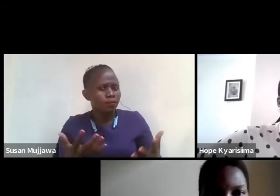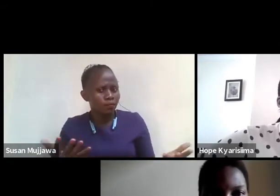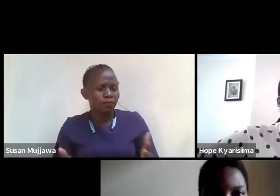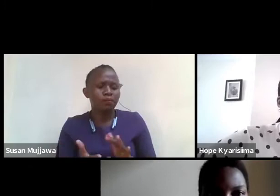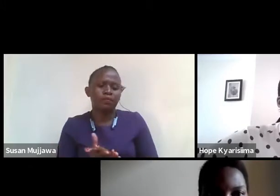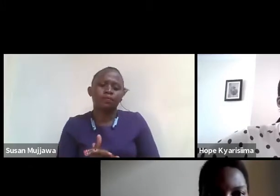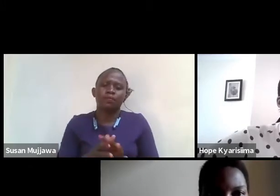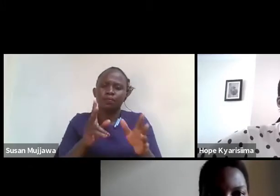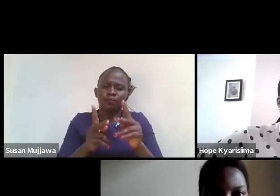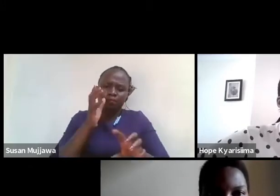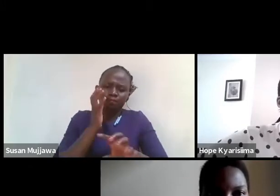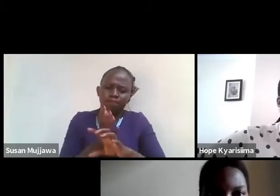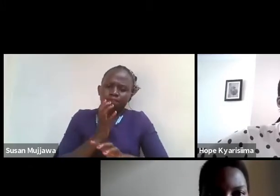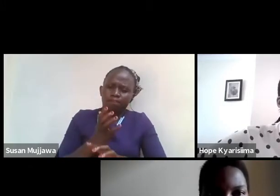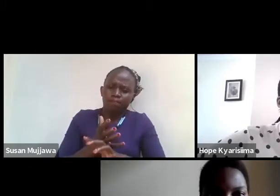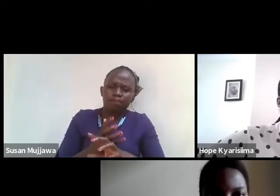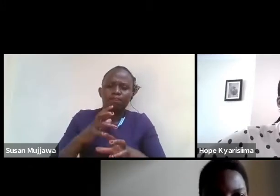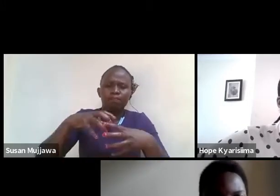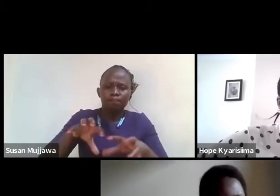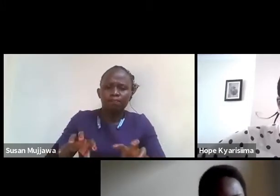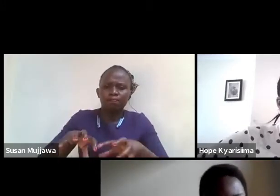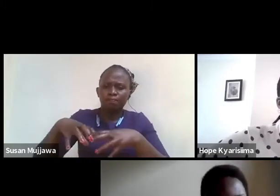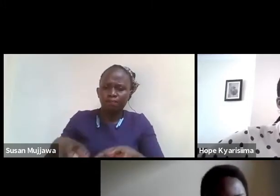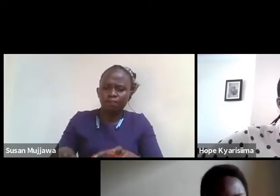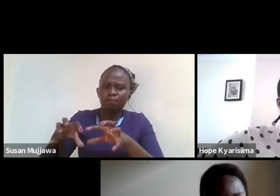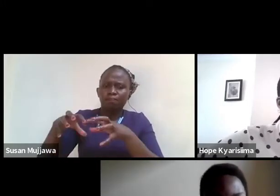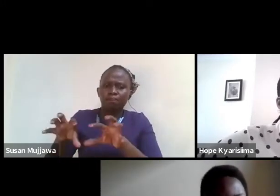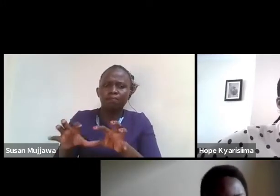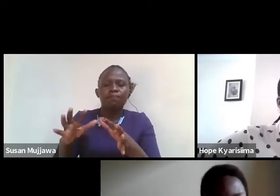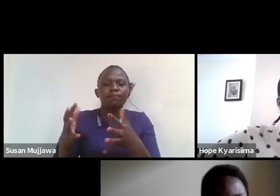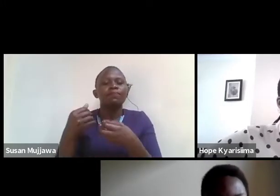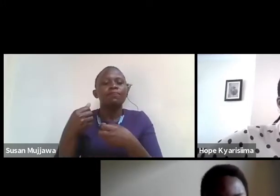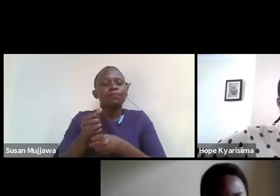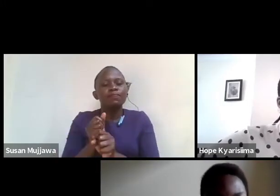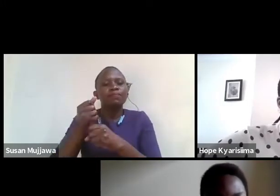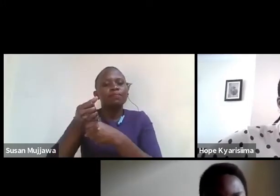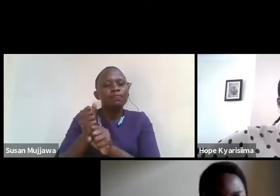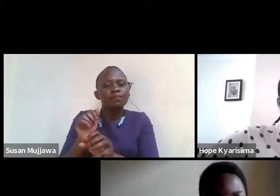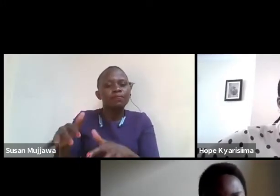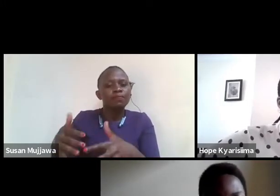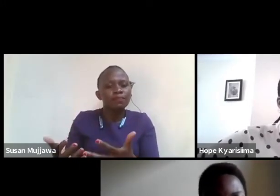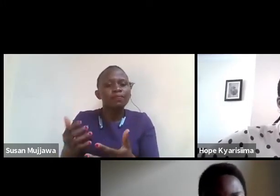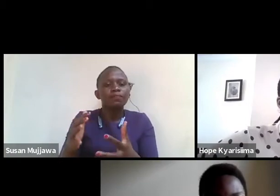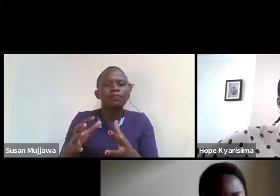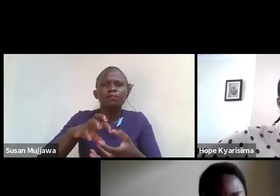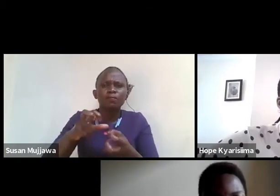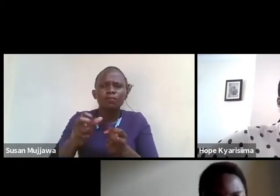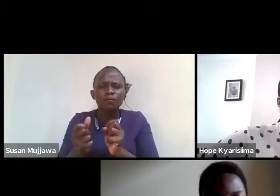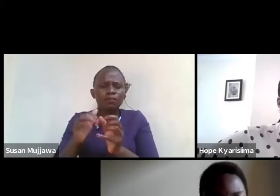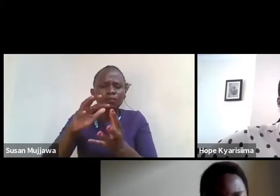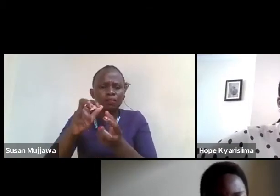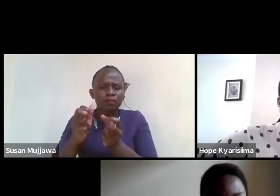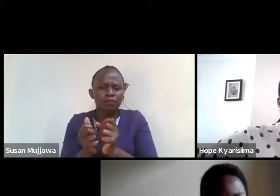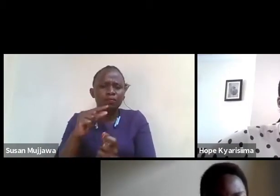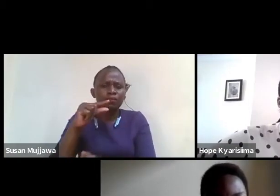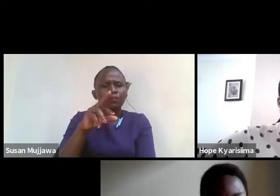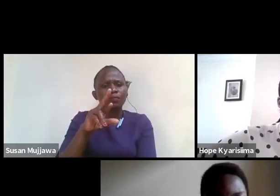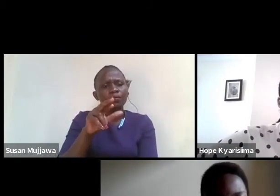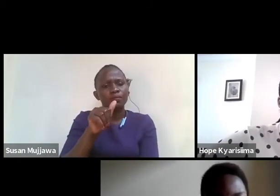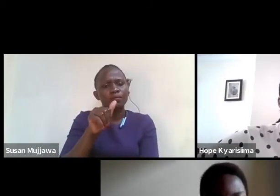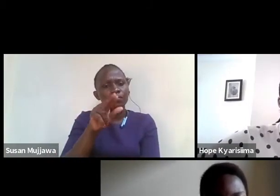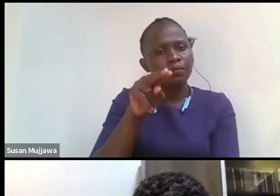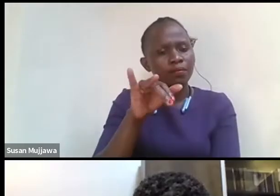are processed into like granite, showed me the opportunities of, all these roads that are being paved, who is going to provide all